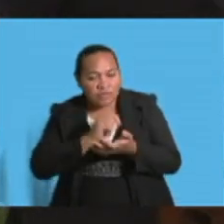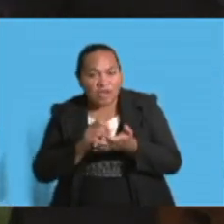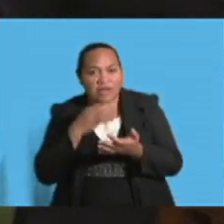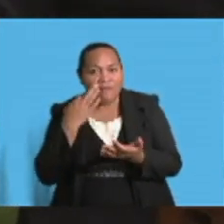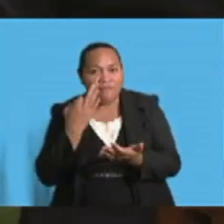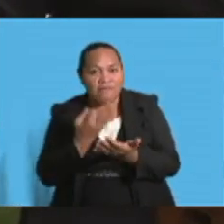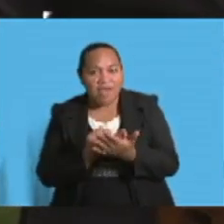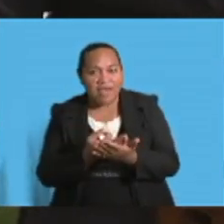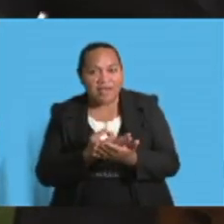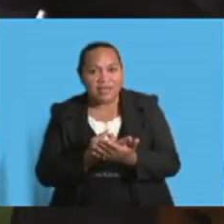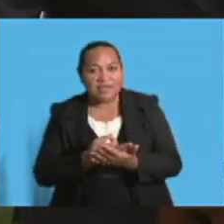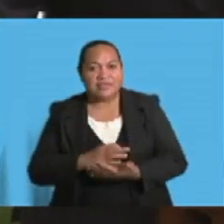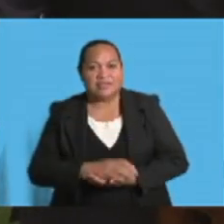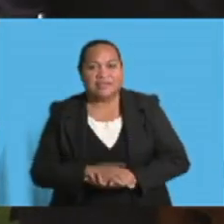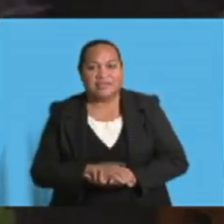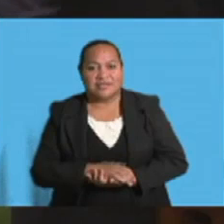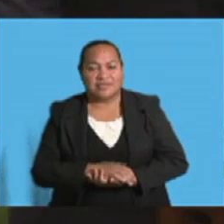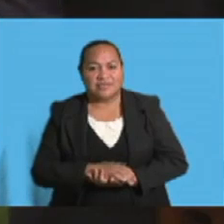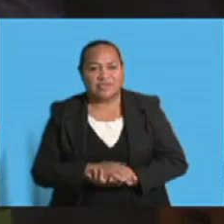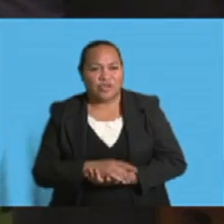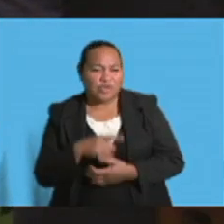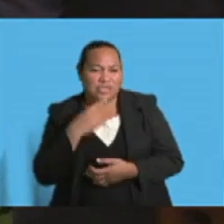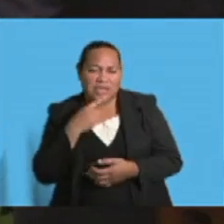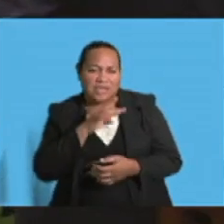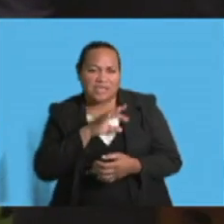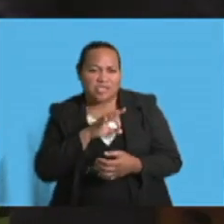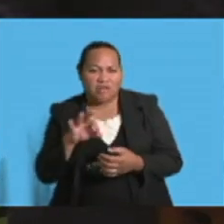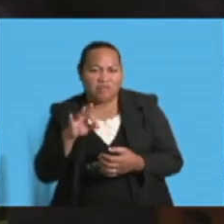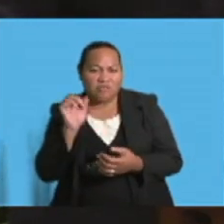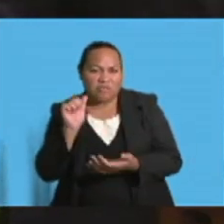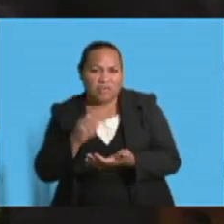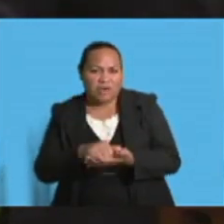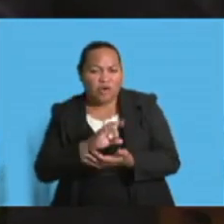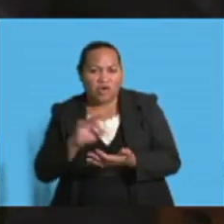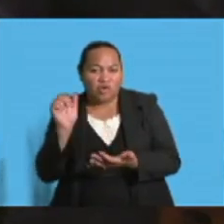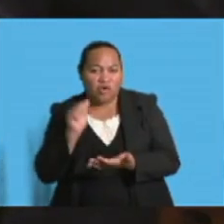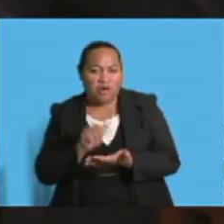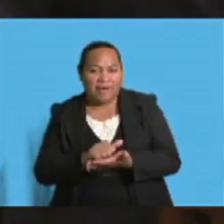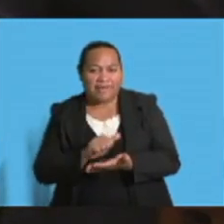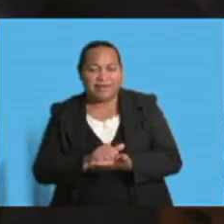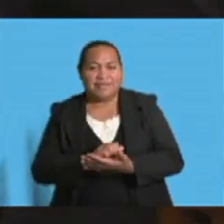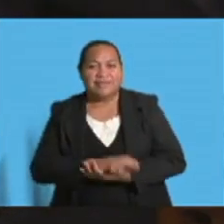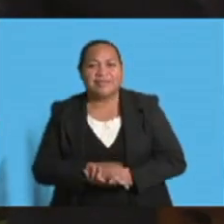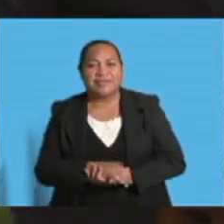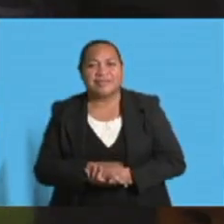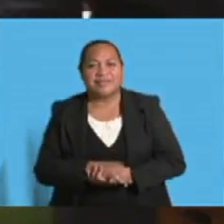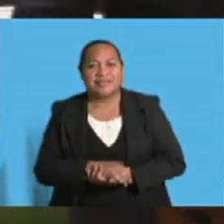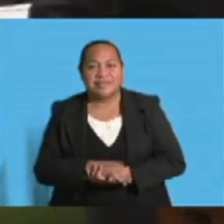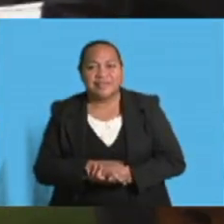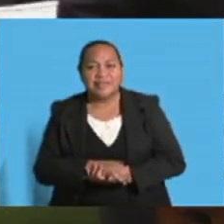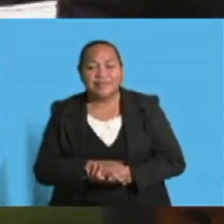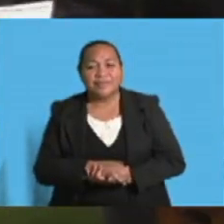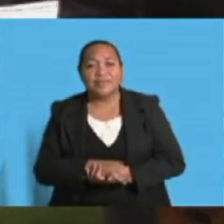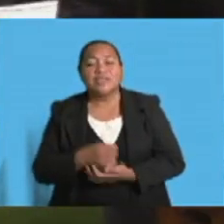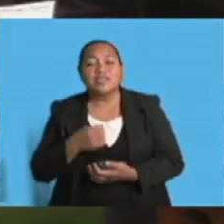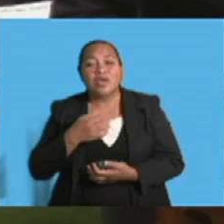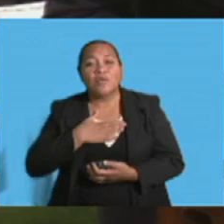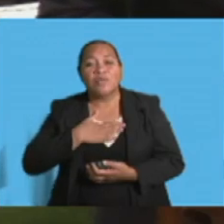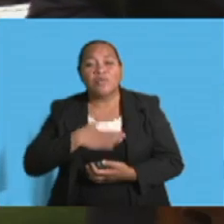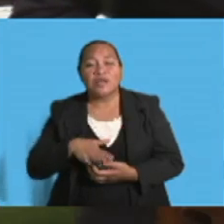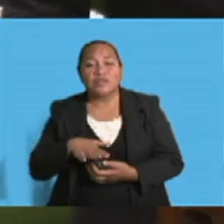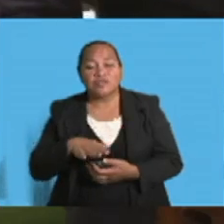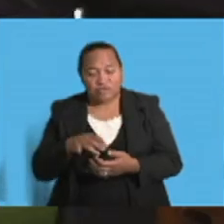hesitation to actually mention what is correct. That is the point that I'm trying to drive at, Madam Speaker. And Madam Speaker, if I can just complete